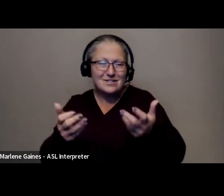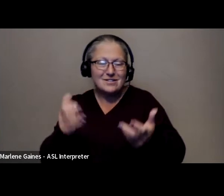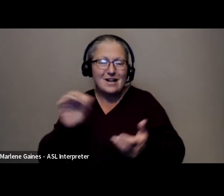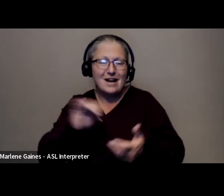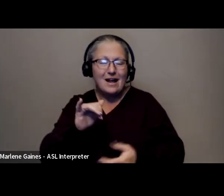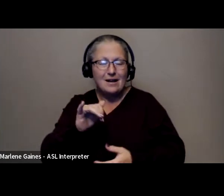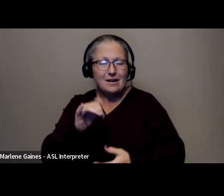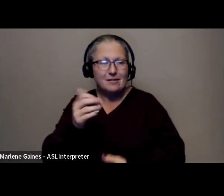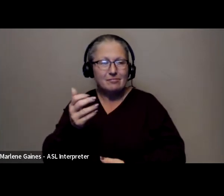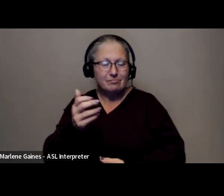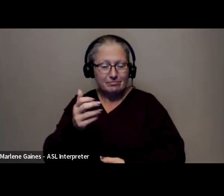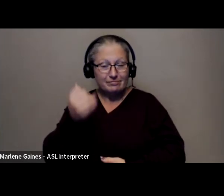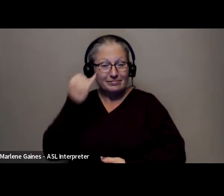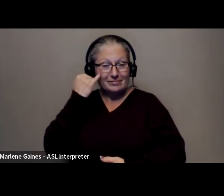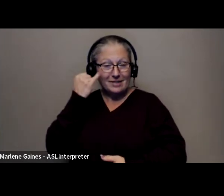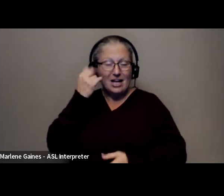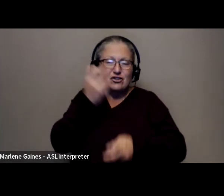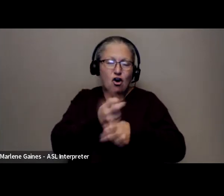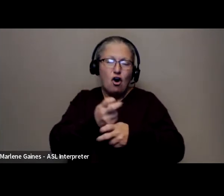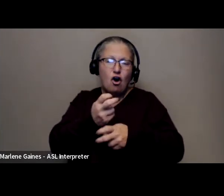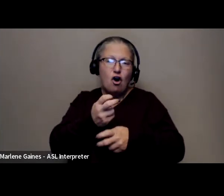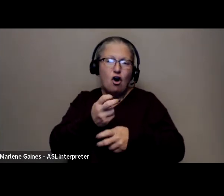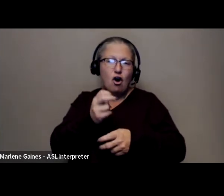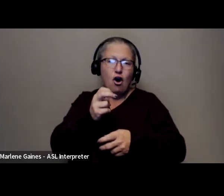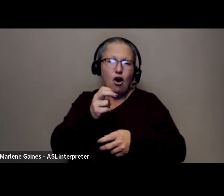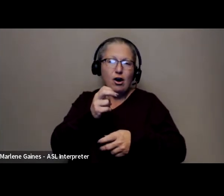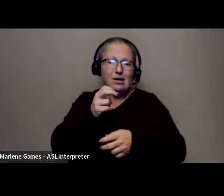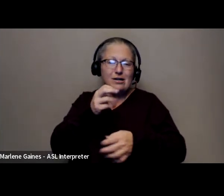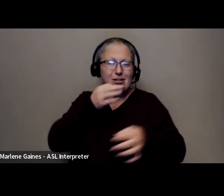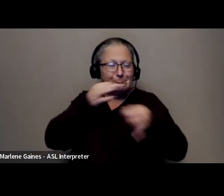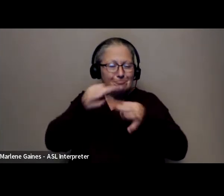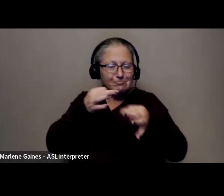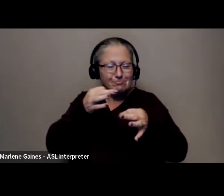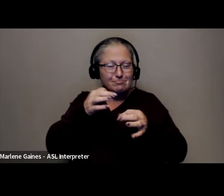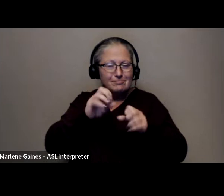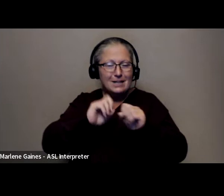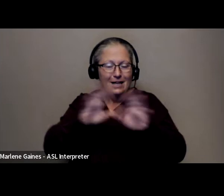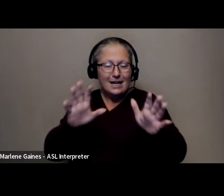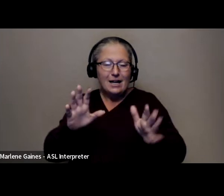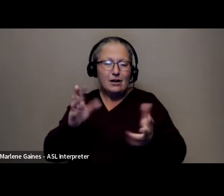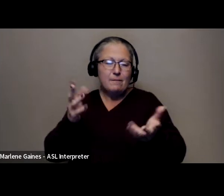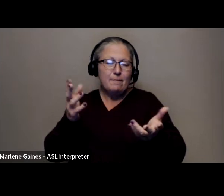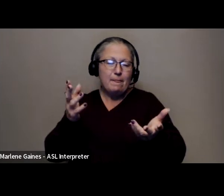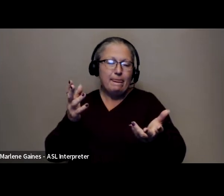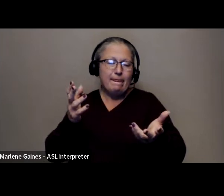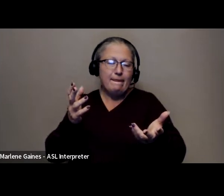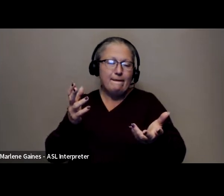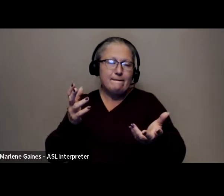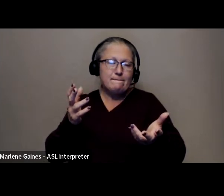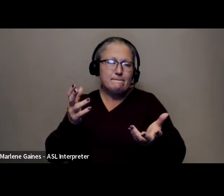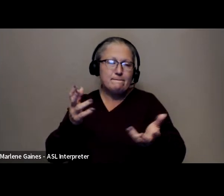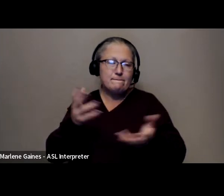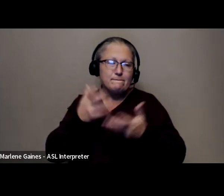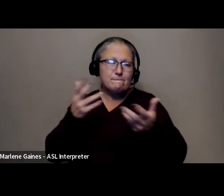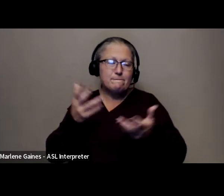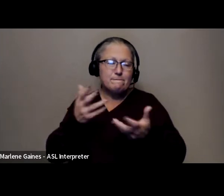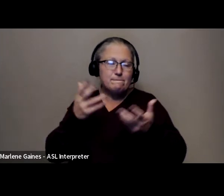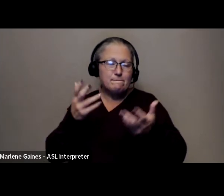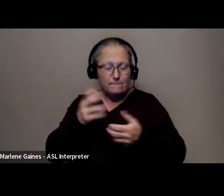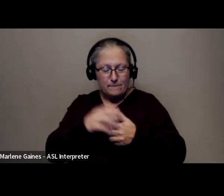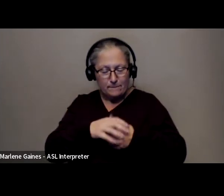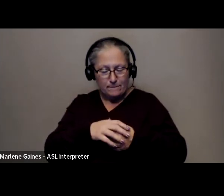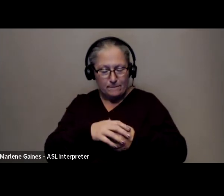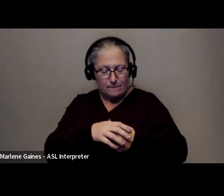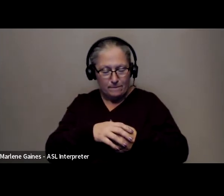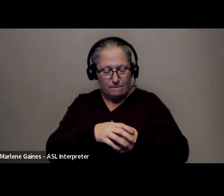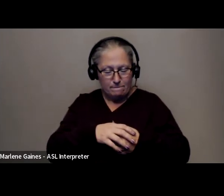of, it's hard to articulate, but it's just, you know, it's like, is